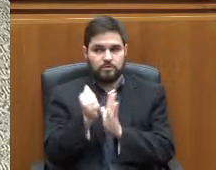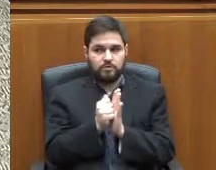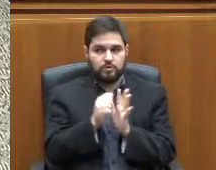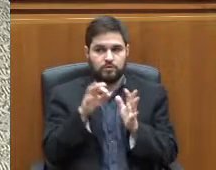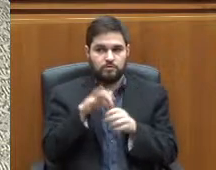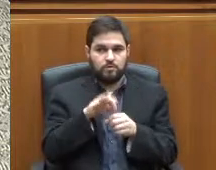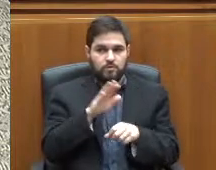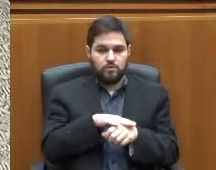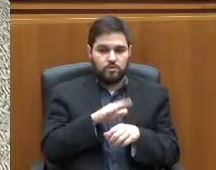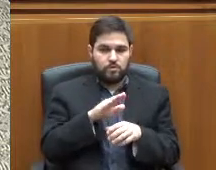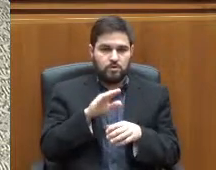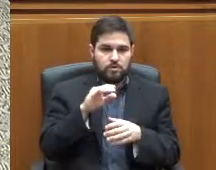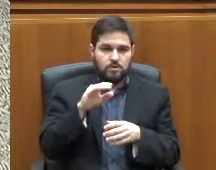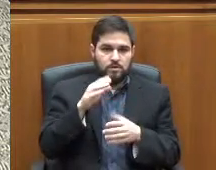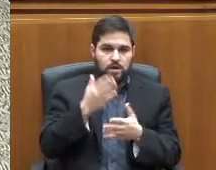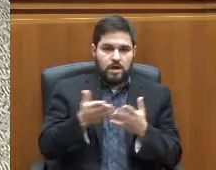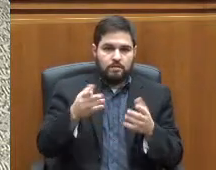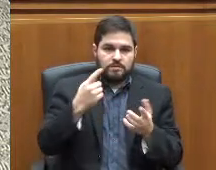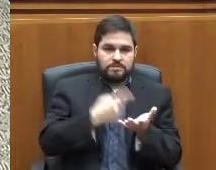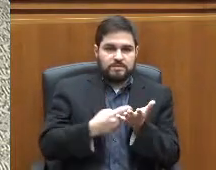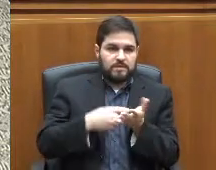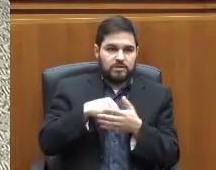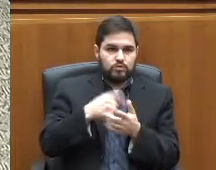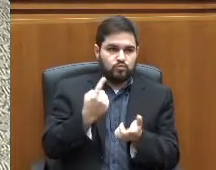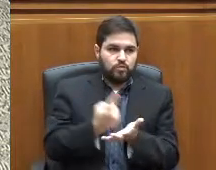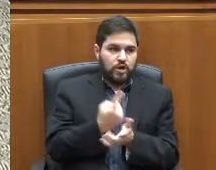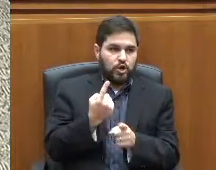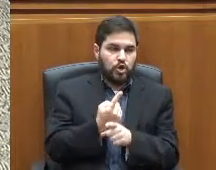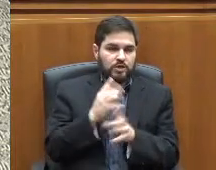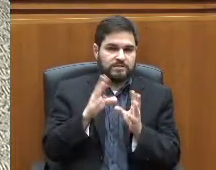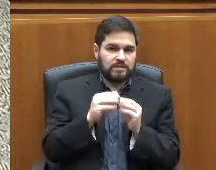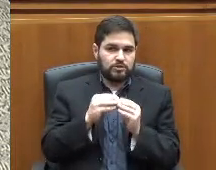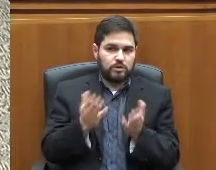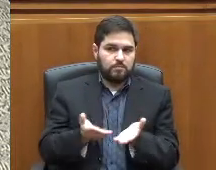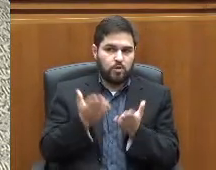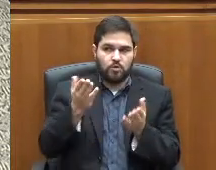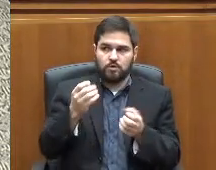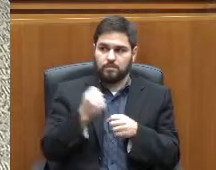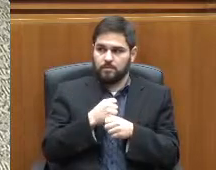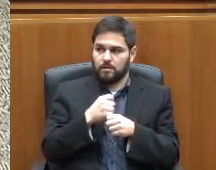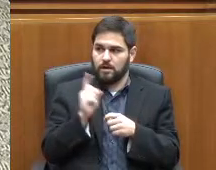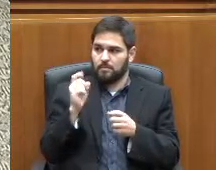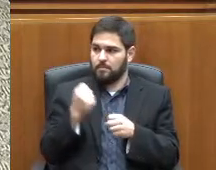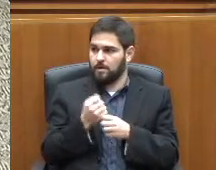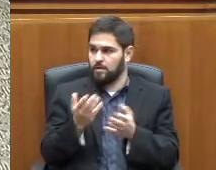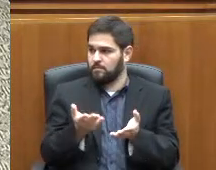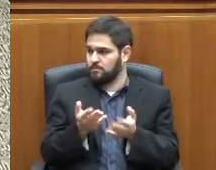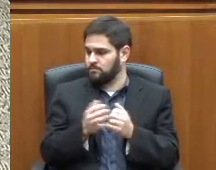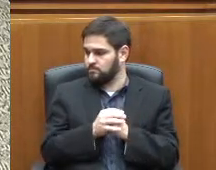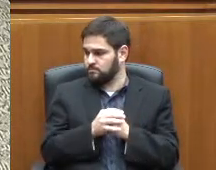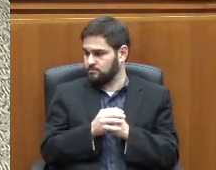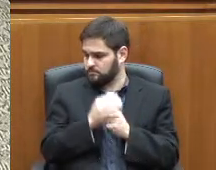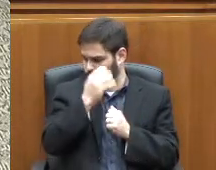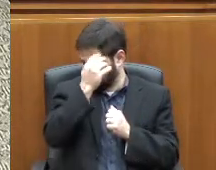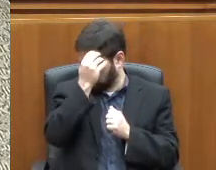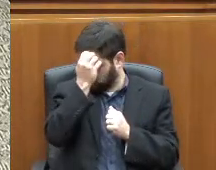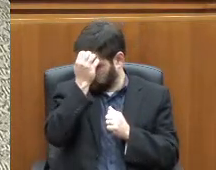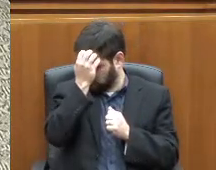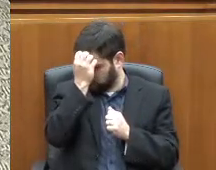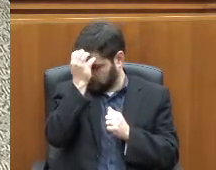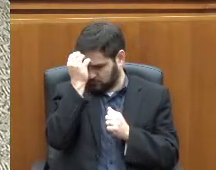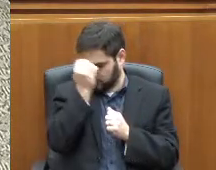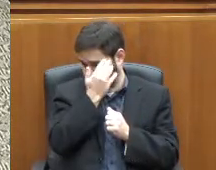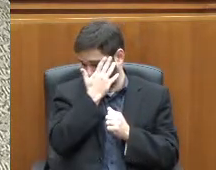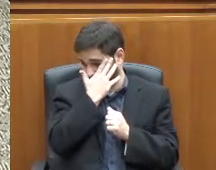items discussed in executive session. Motion made by, can I get a motion? I'd like to make a motion to grant. First, we gotta get to.